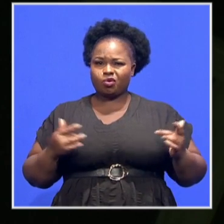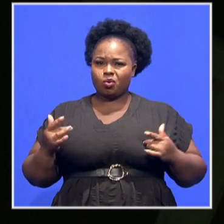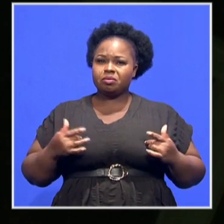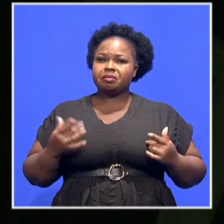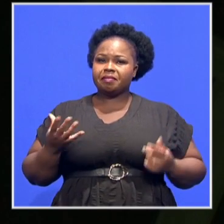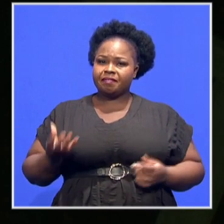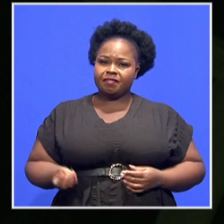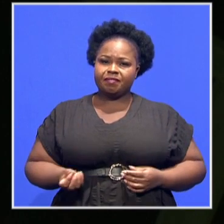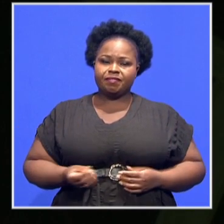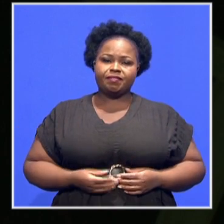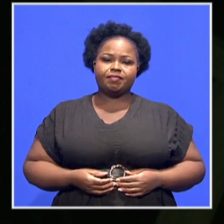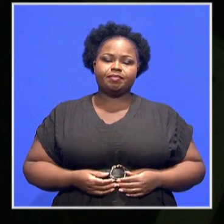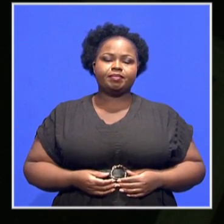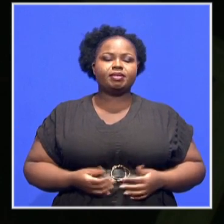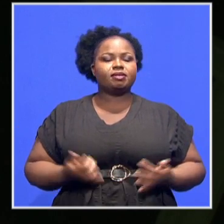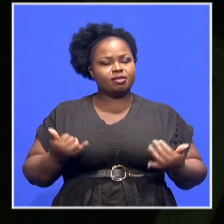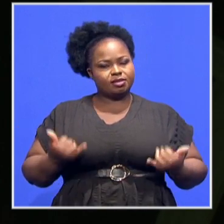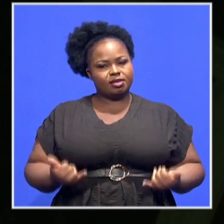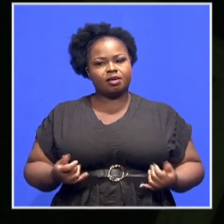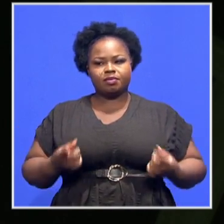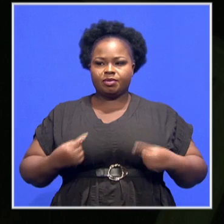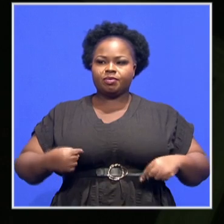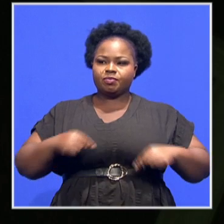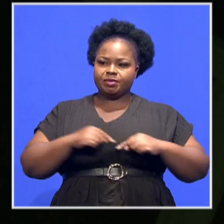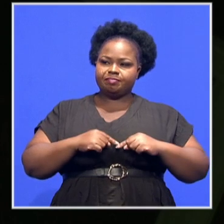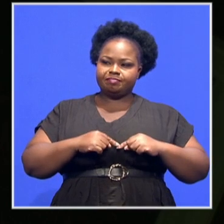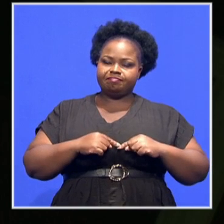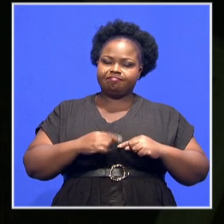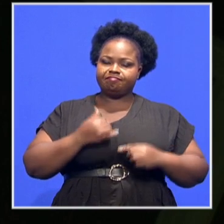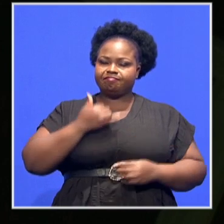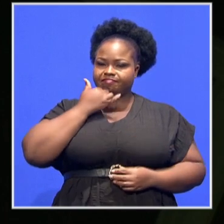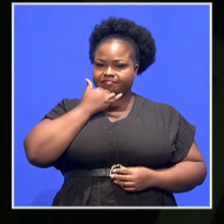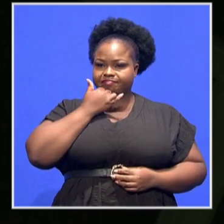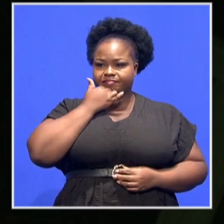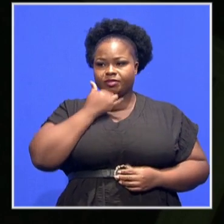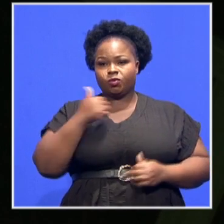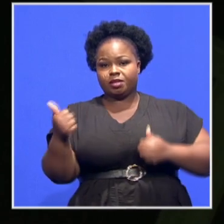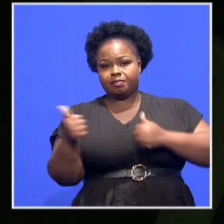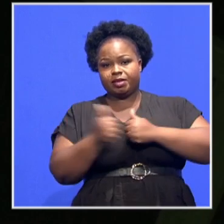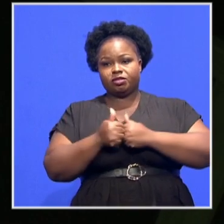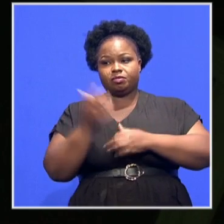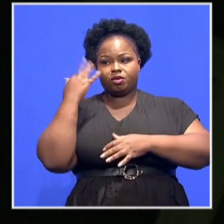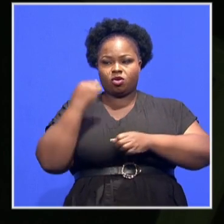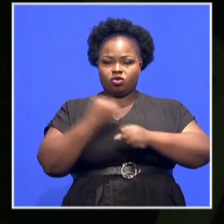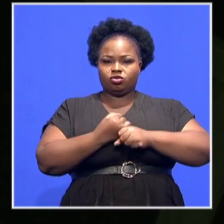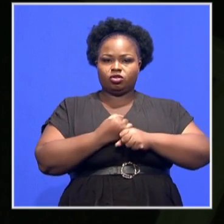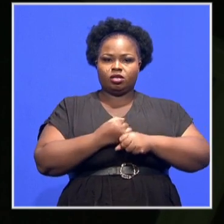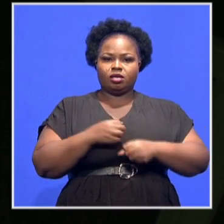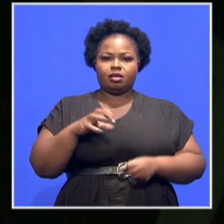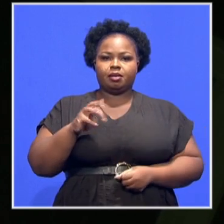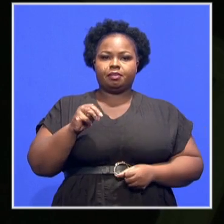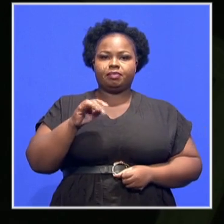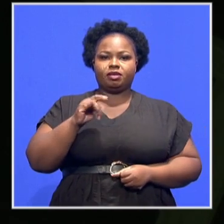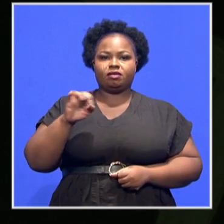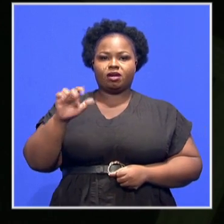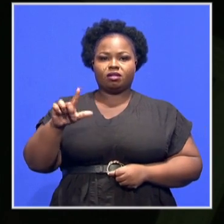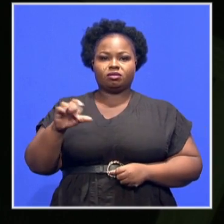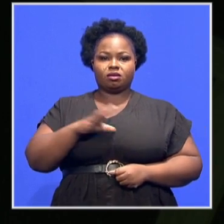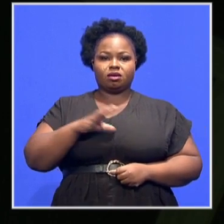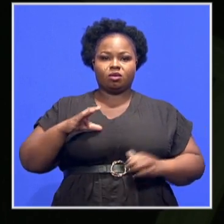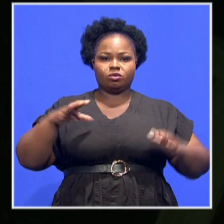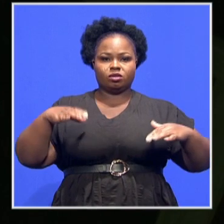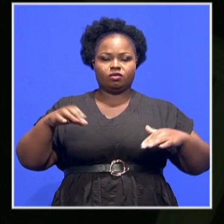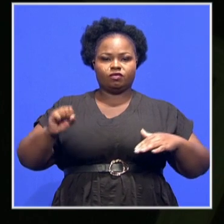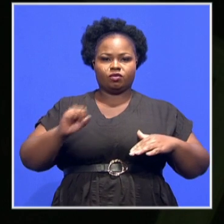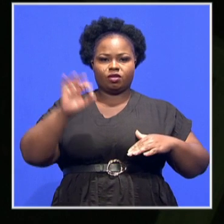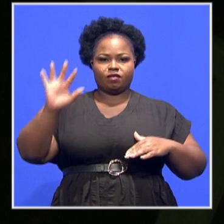We therefore welcome the partnership announced late last year between the Minerals Council of South Africa